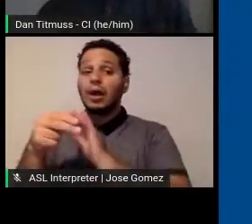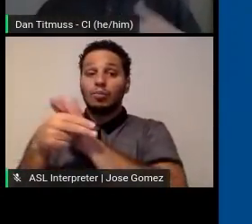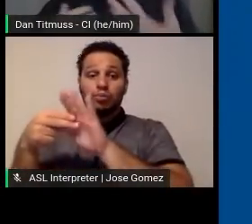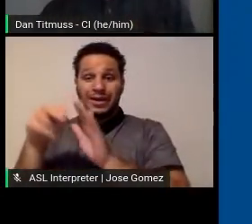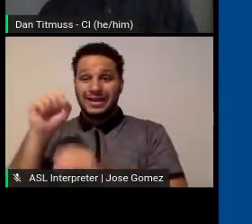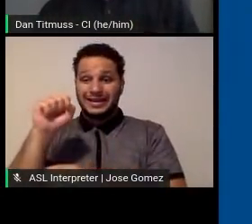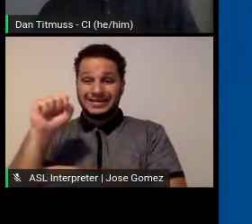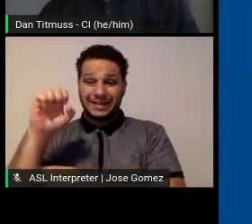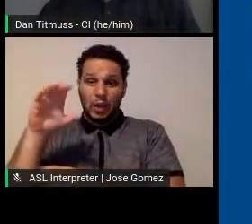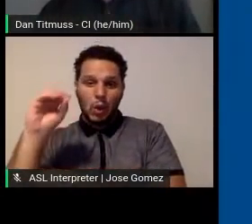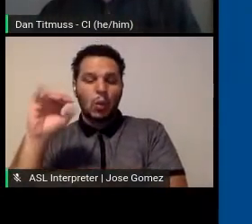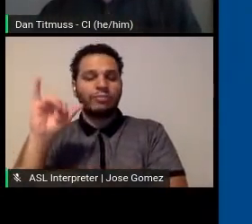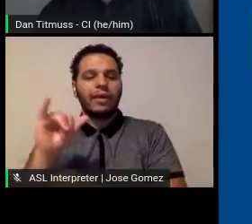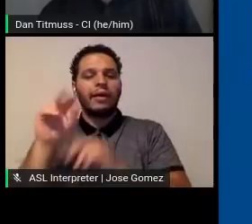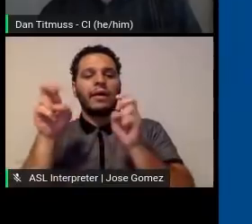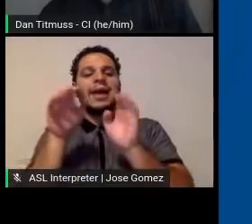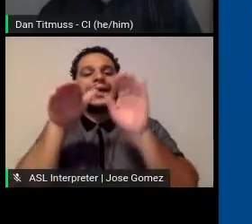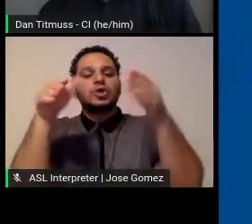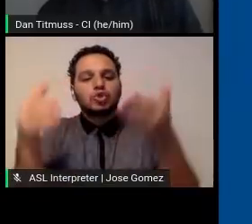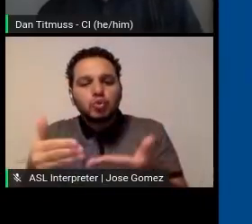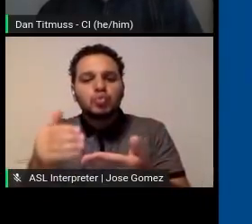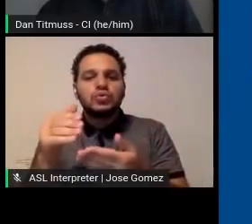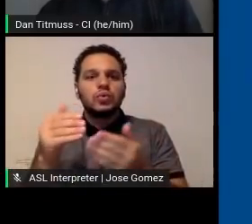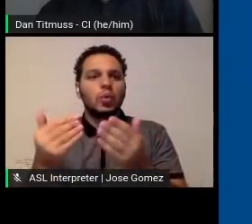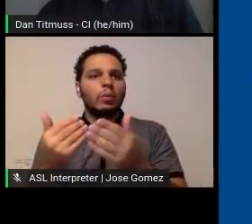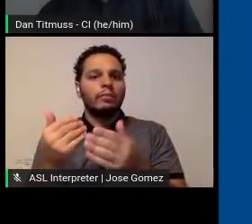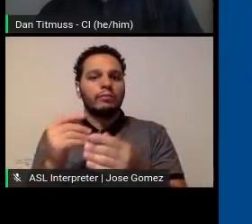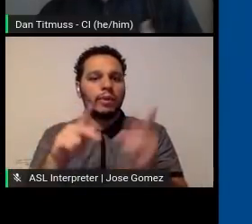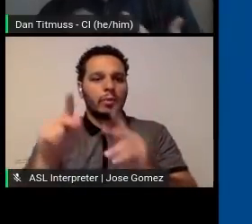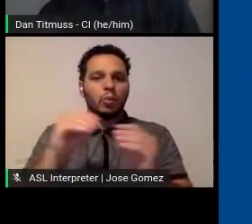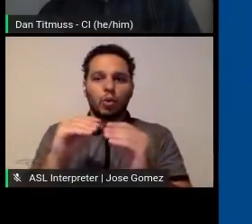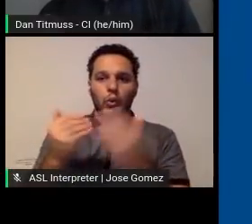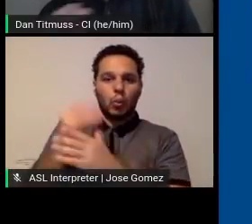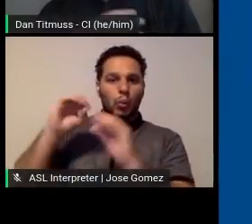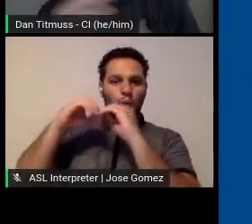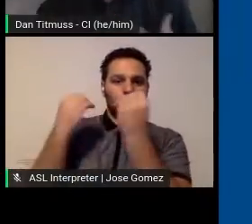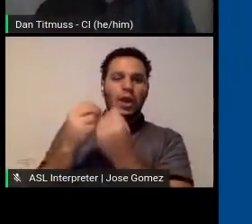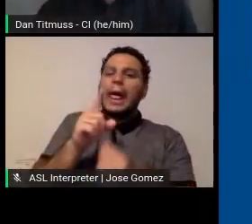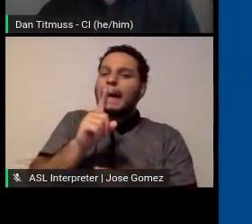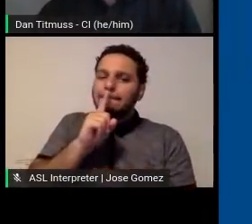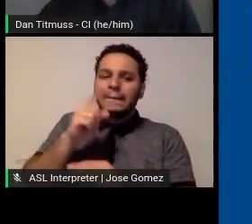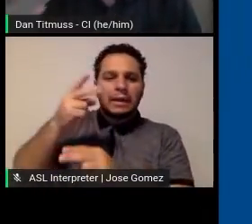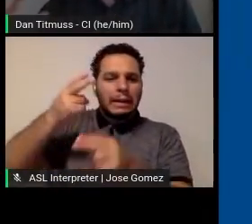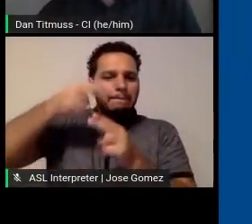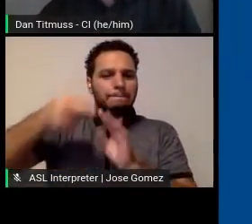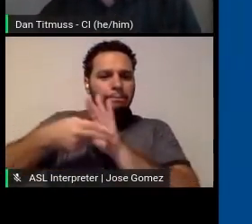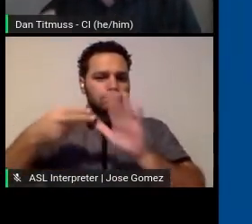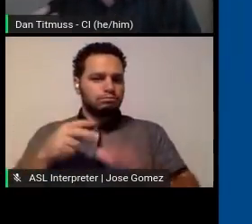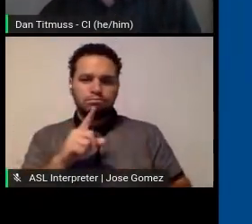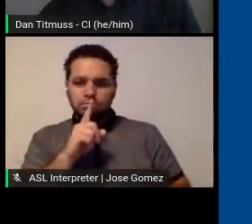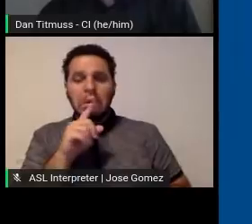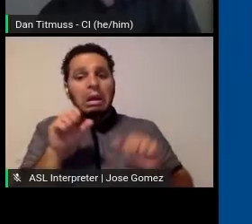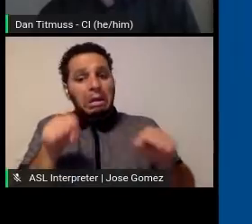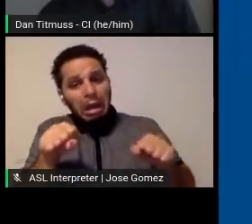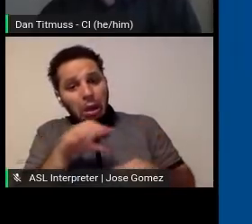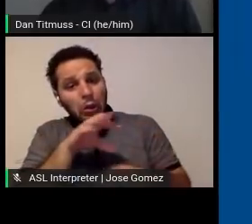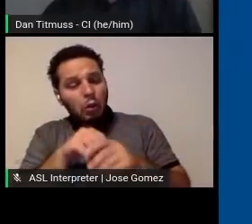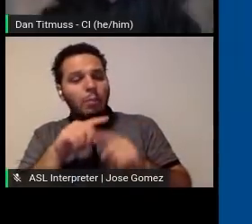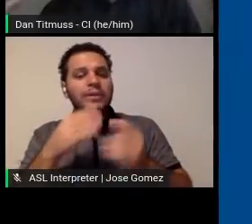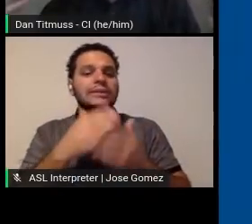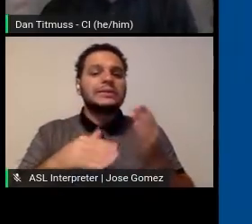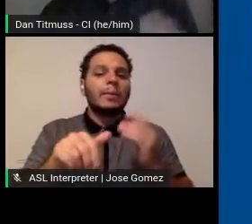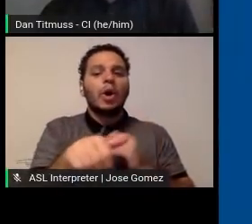hand, is about introducing people to your organization. And it doesn't include your brand name. It can be hard to rank for some of those terms,